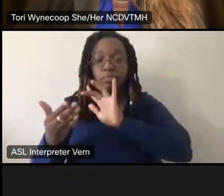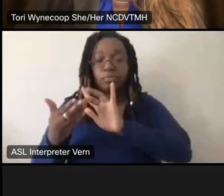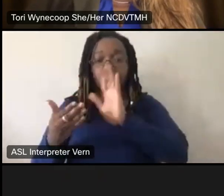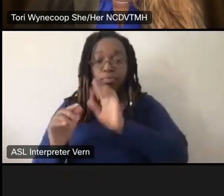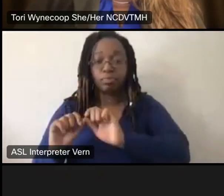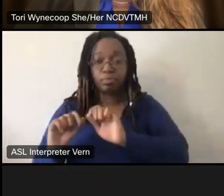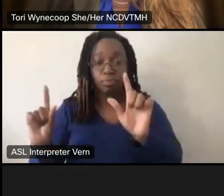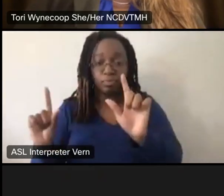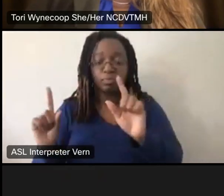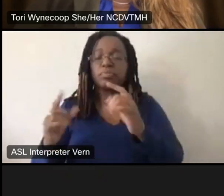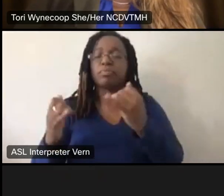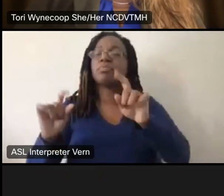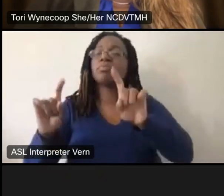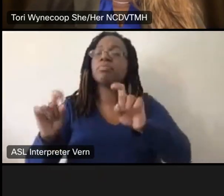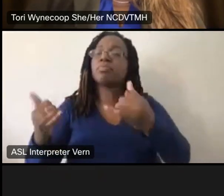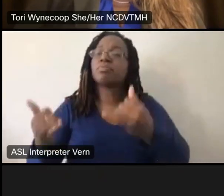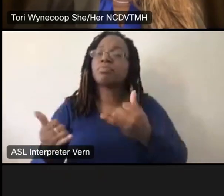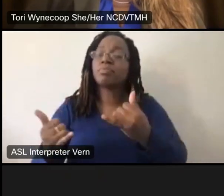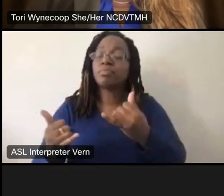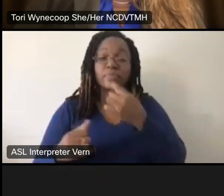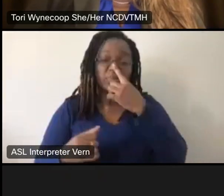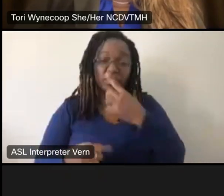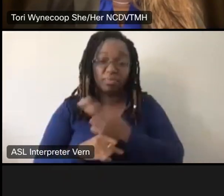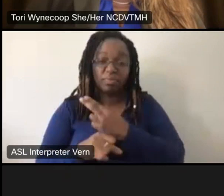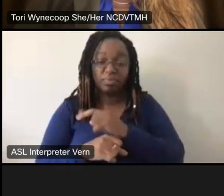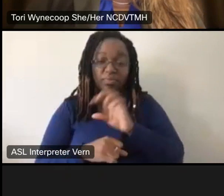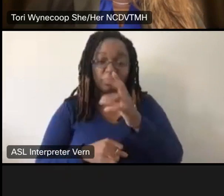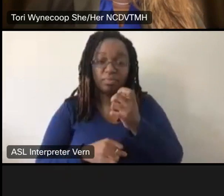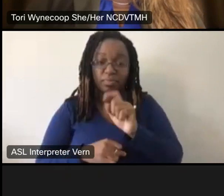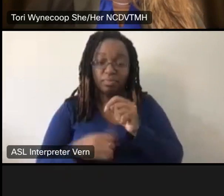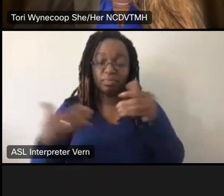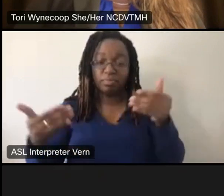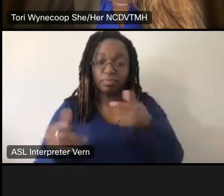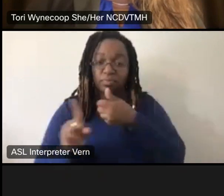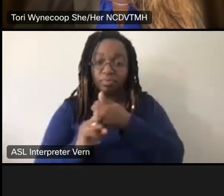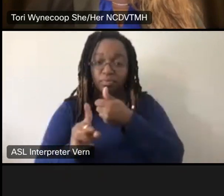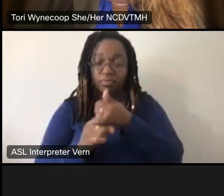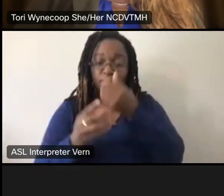So please introduce yourself in the chat and let us know where you are joining us from today.